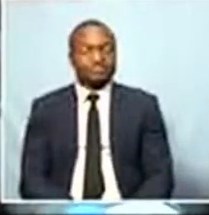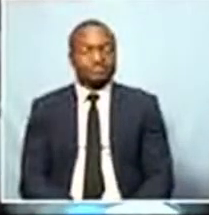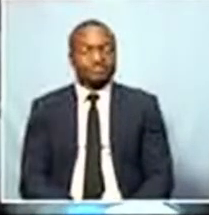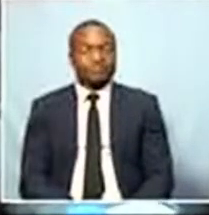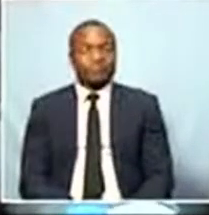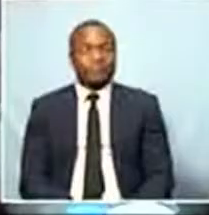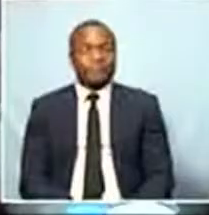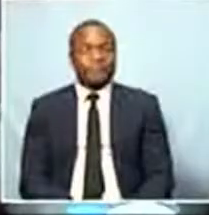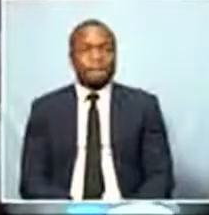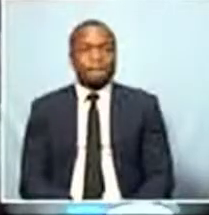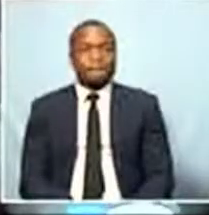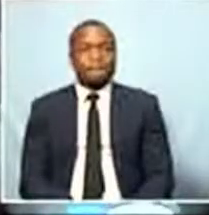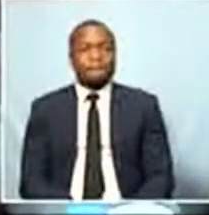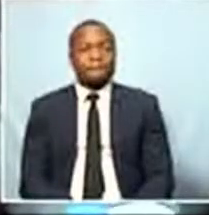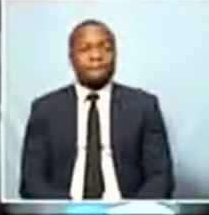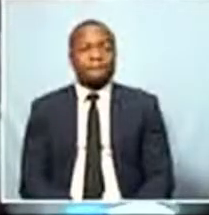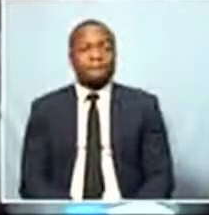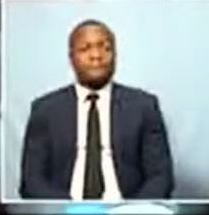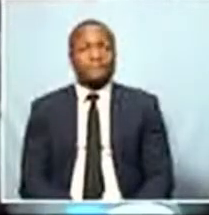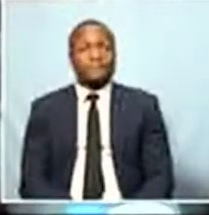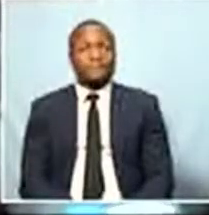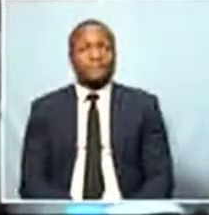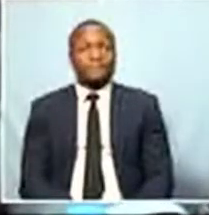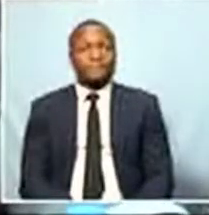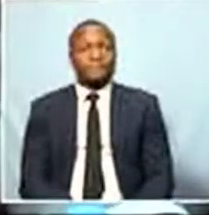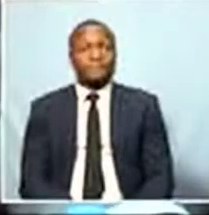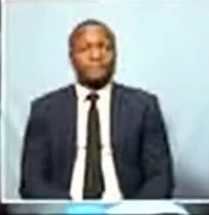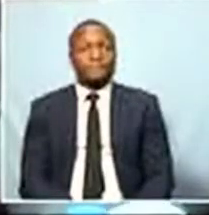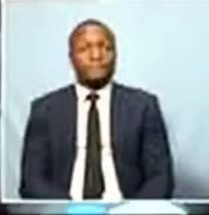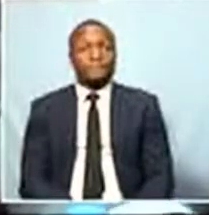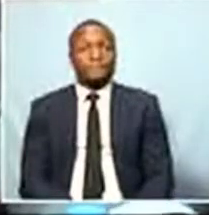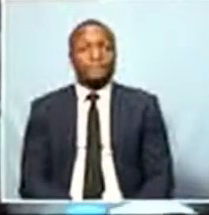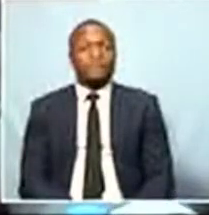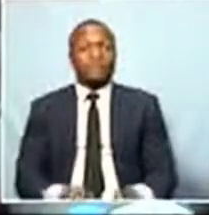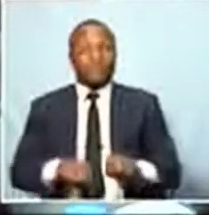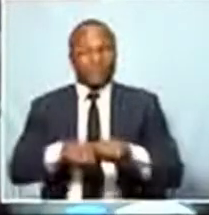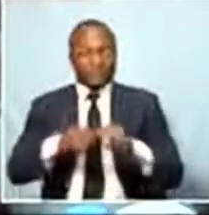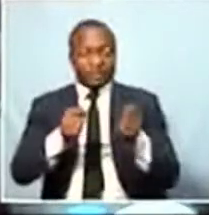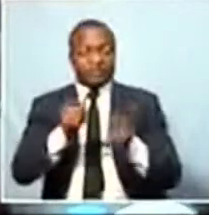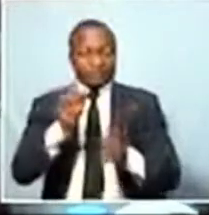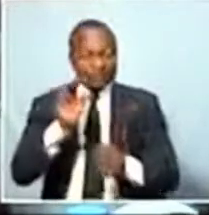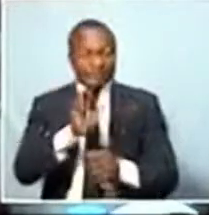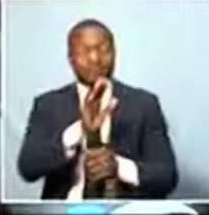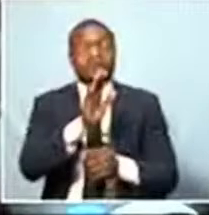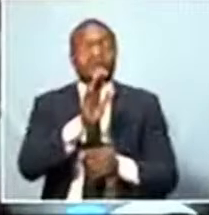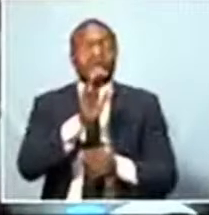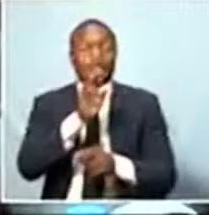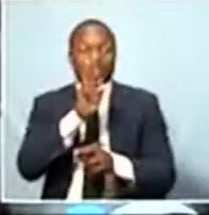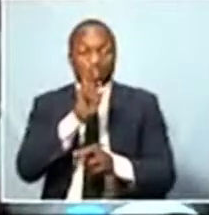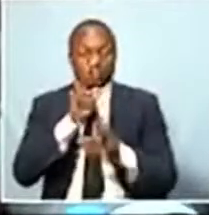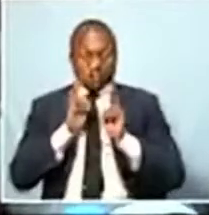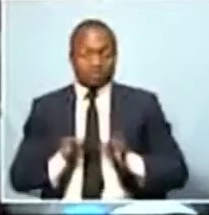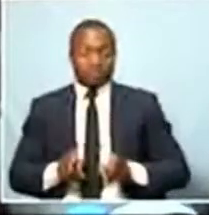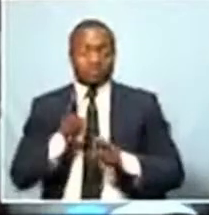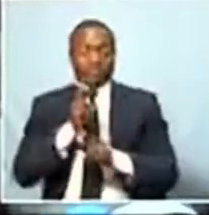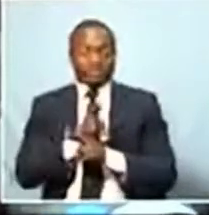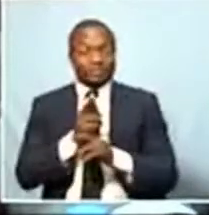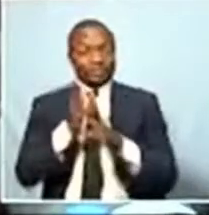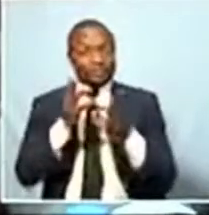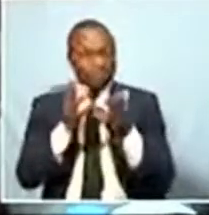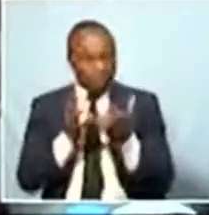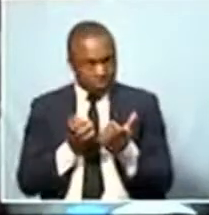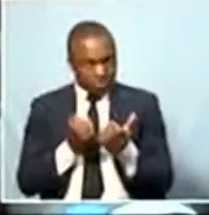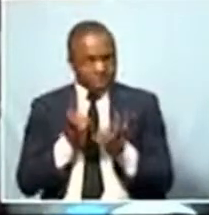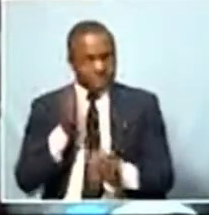some grievances on their abrogation of their human rights. I would also want